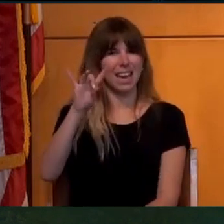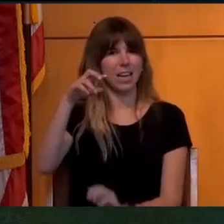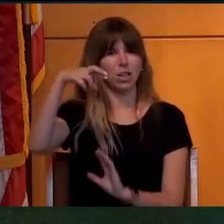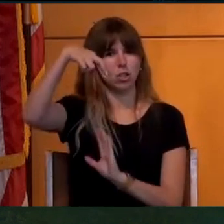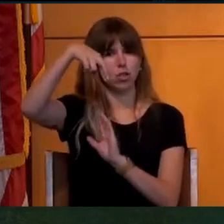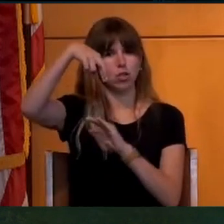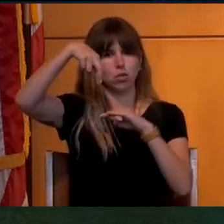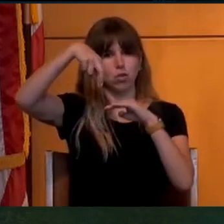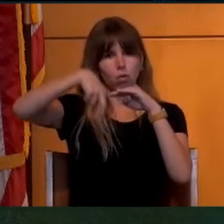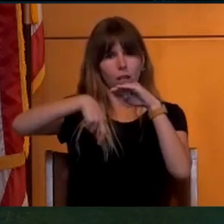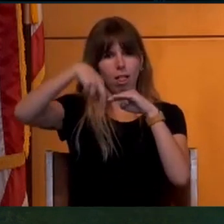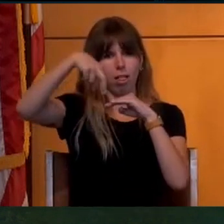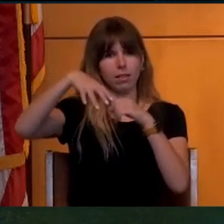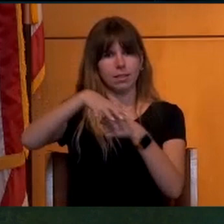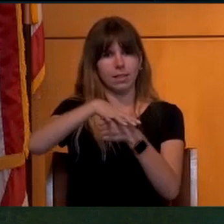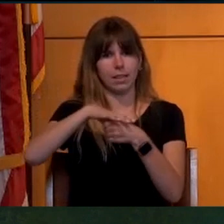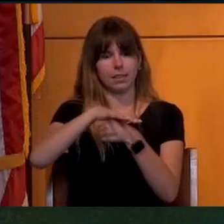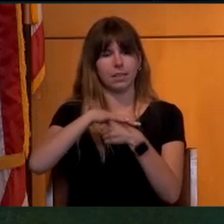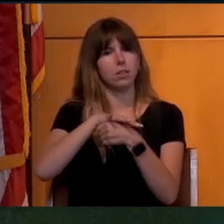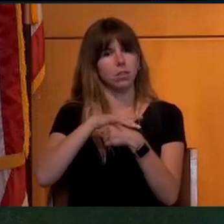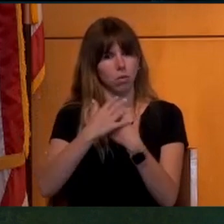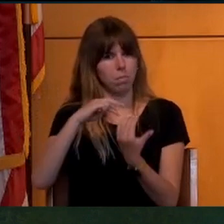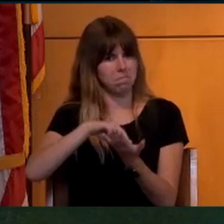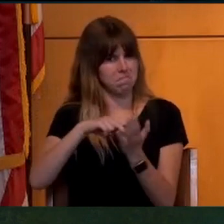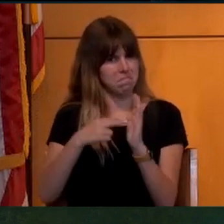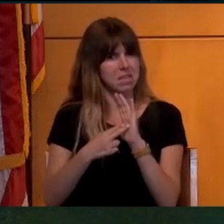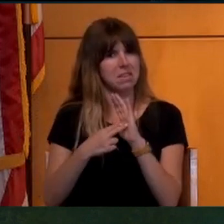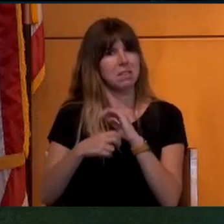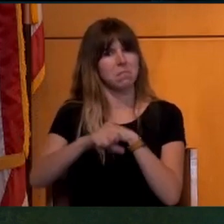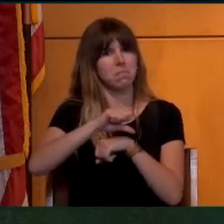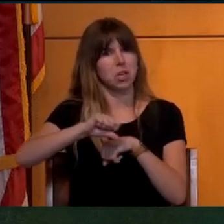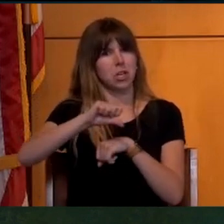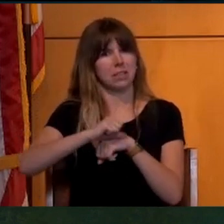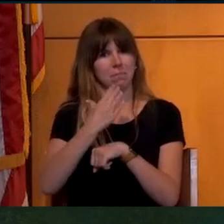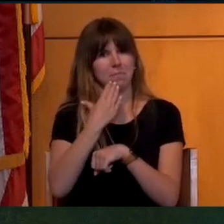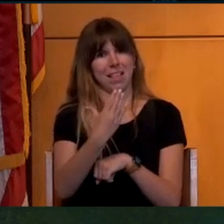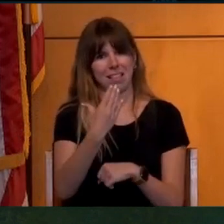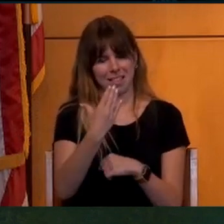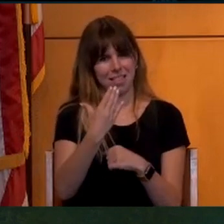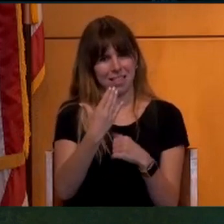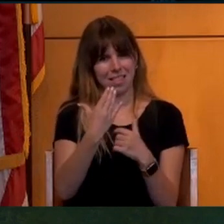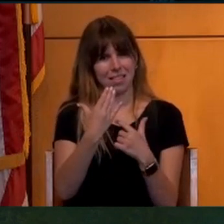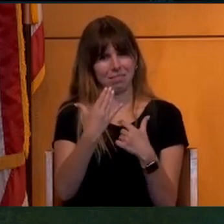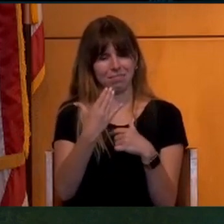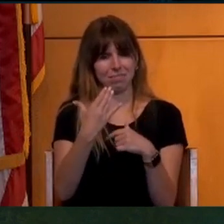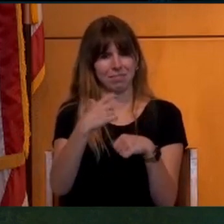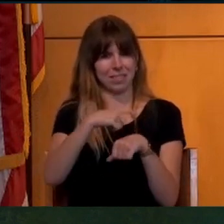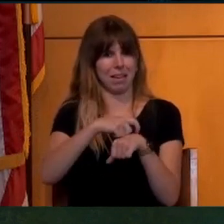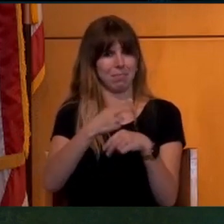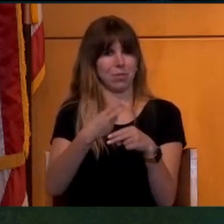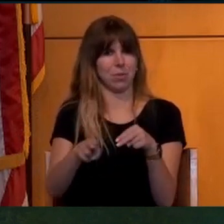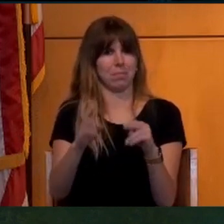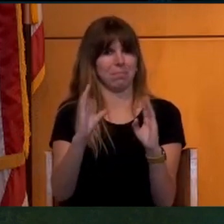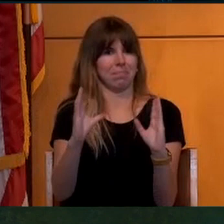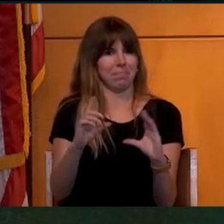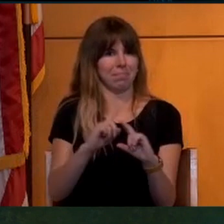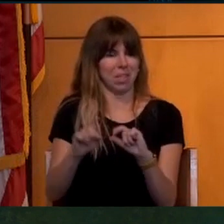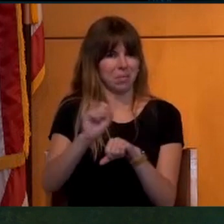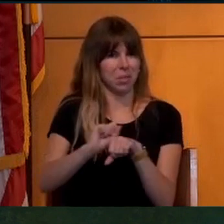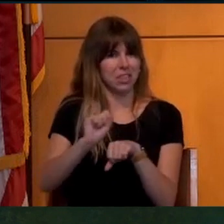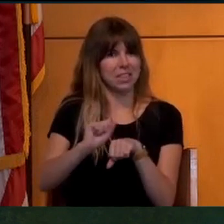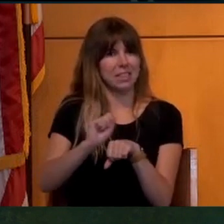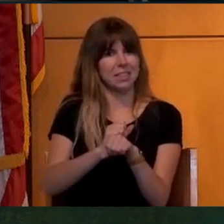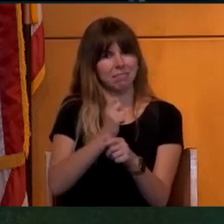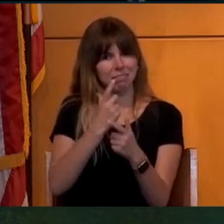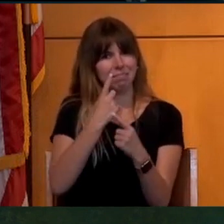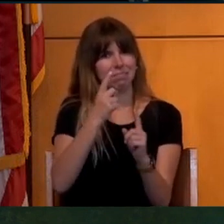to 1 meter. So this is a very productive mission in a short amount of time. And you might have heard that